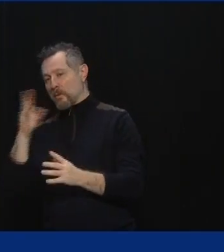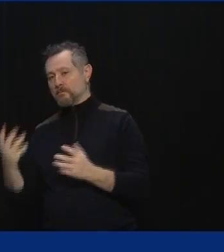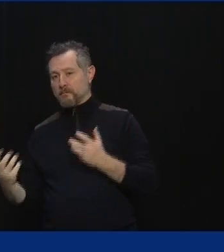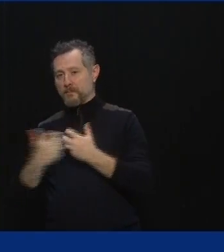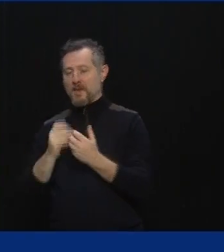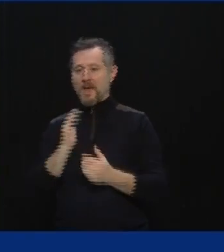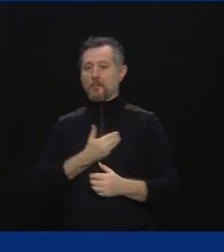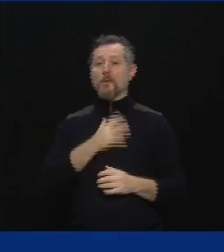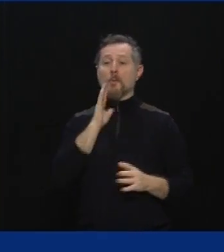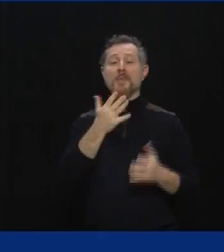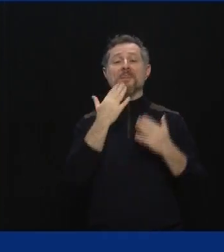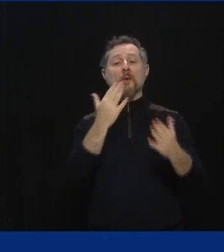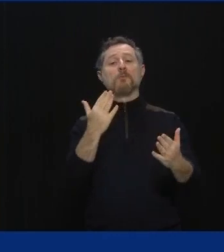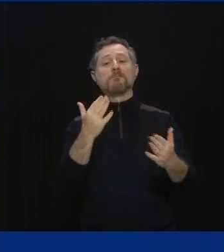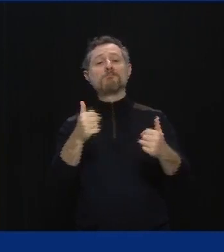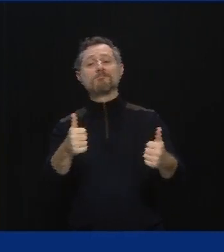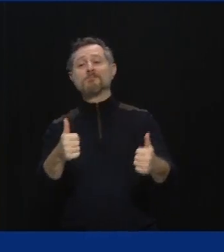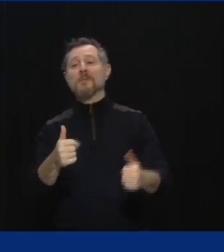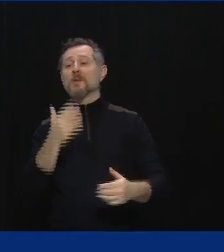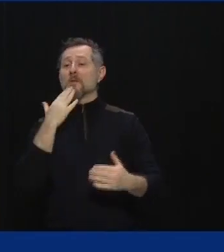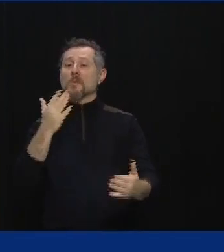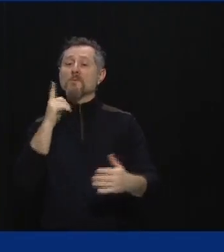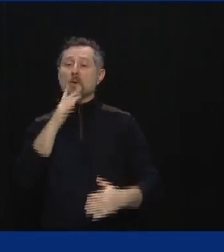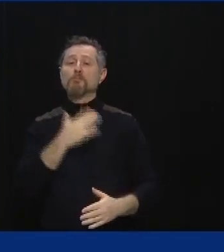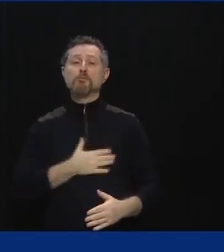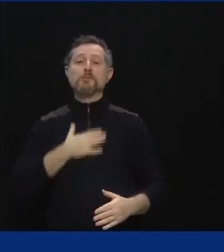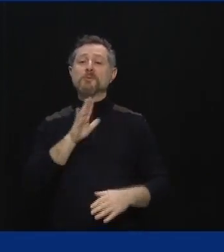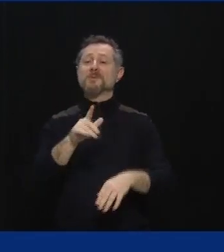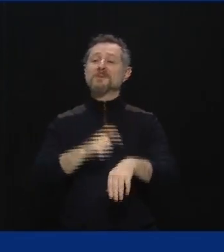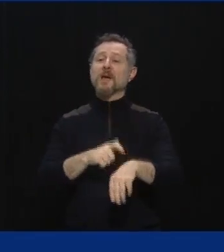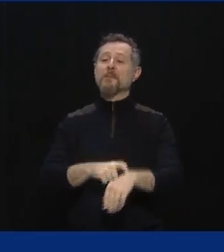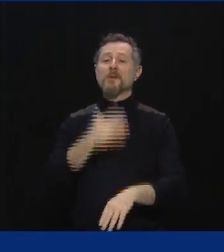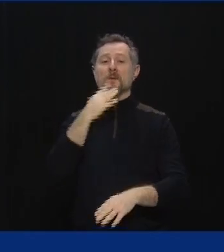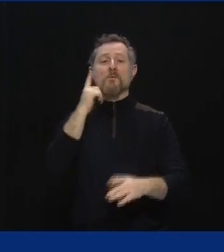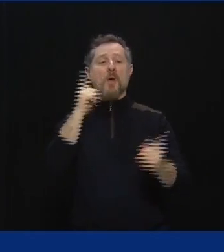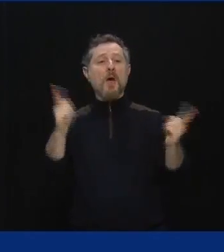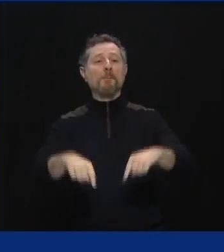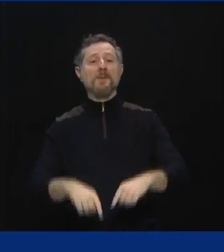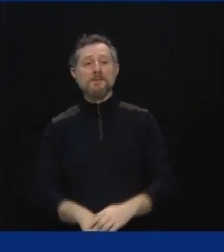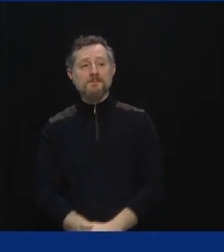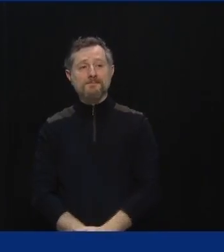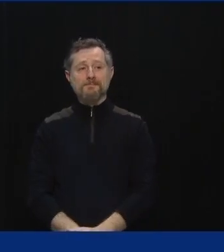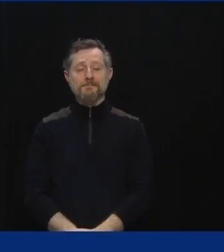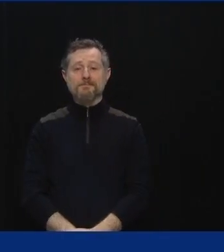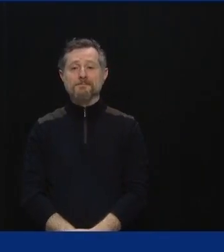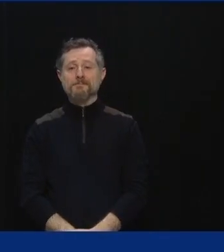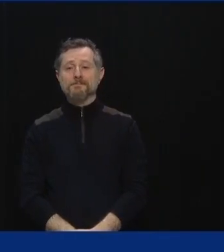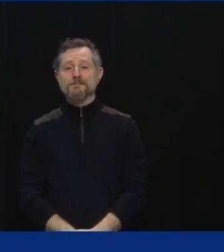All right, well, thank you for coming out, everybody. Appreciate your time, and I thank everyone for coming out. And great job on this.